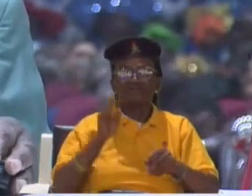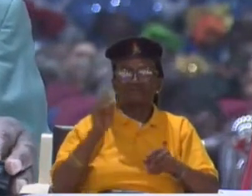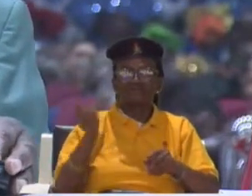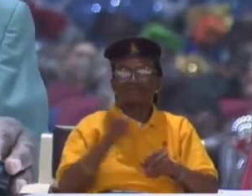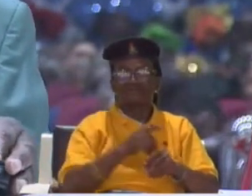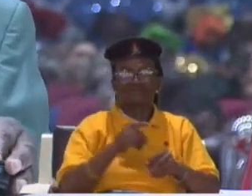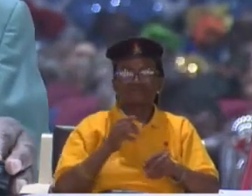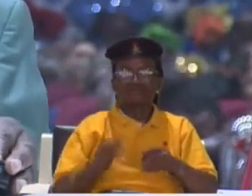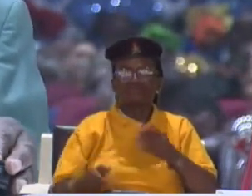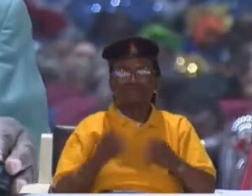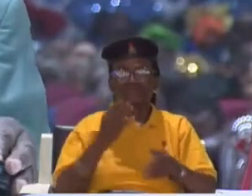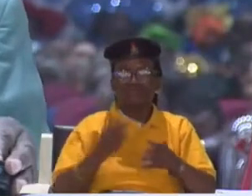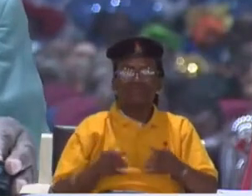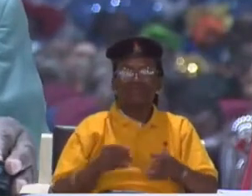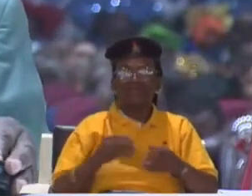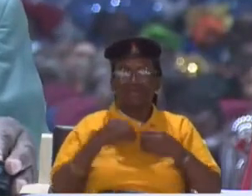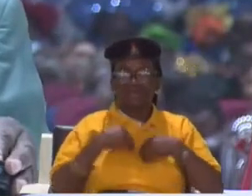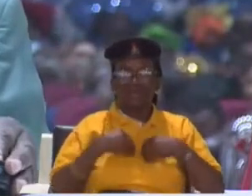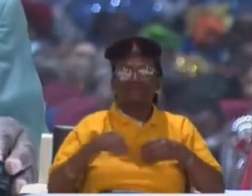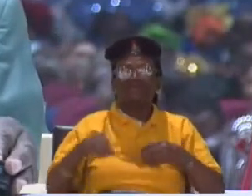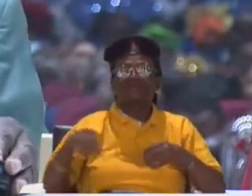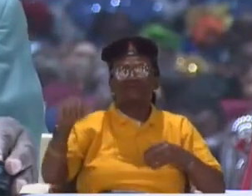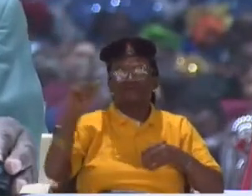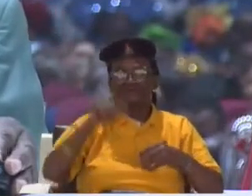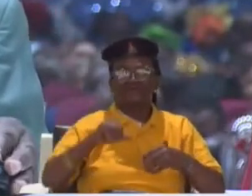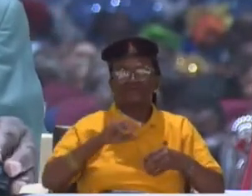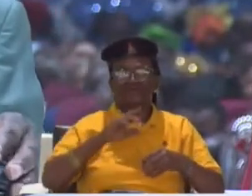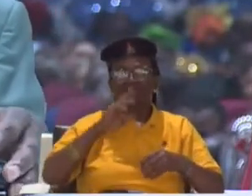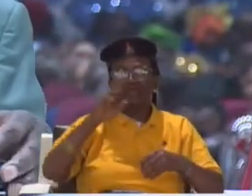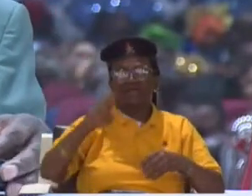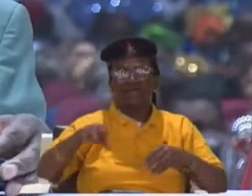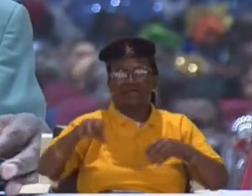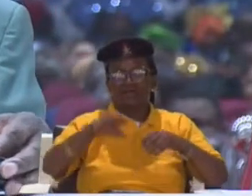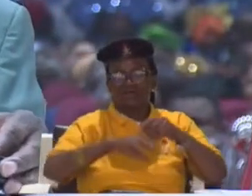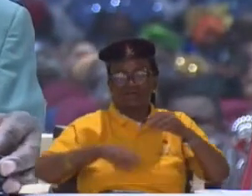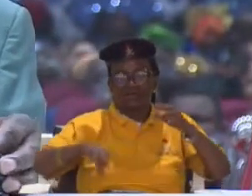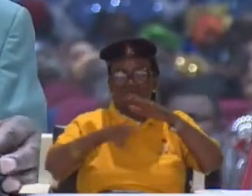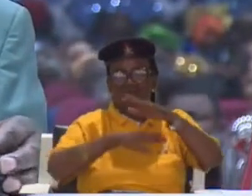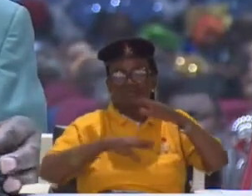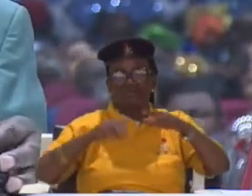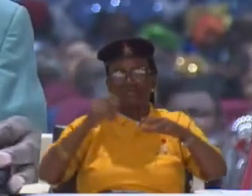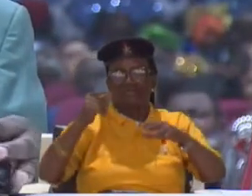are under the feet of God.